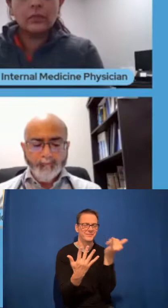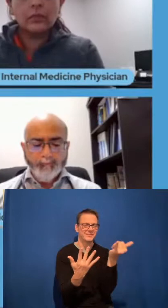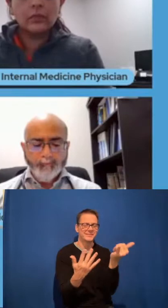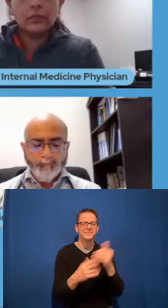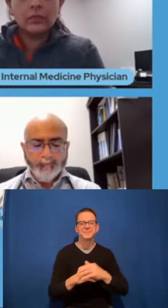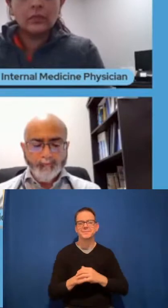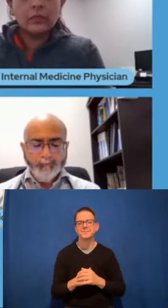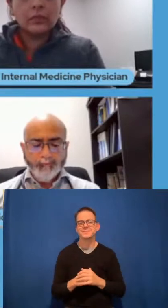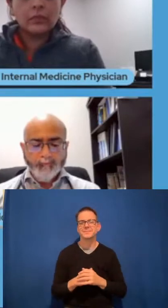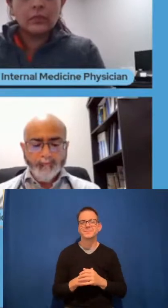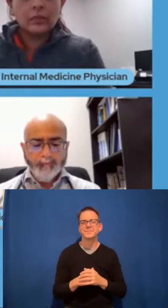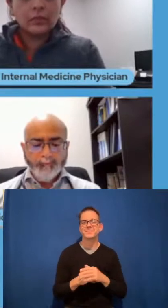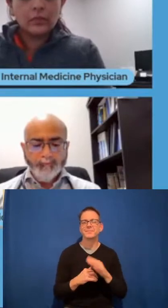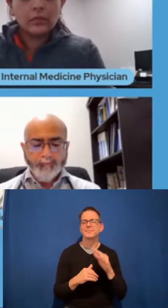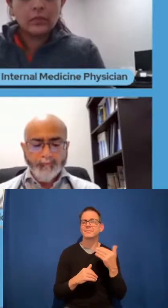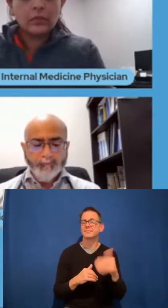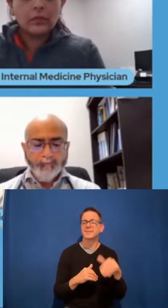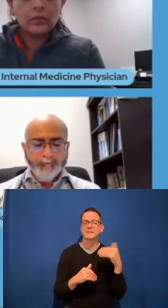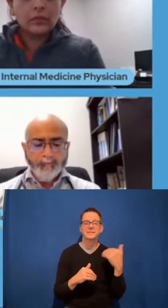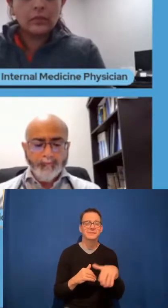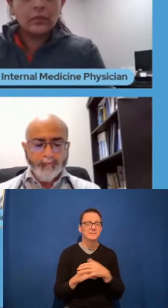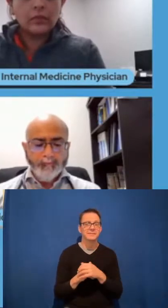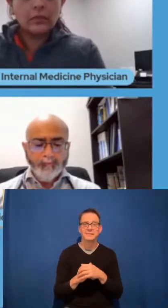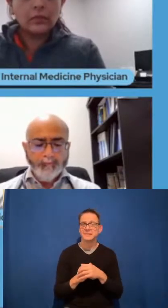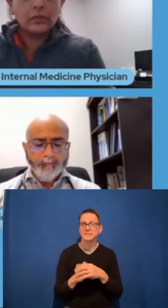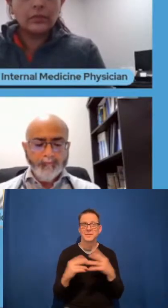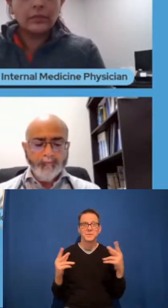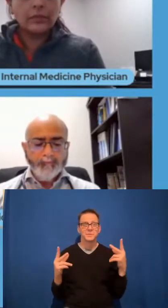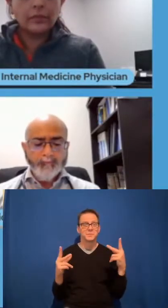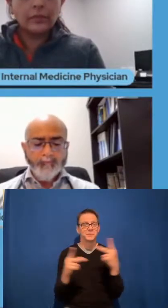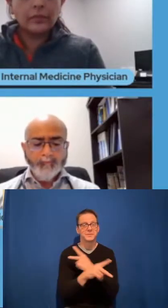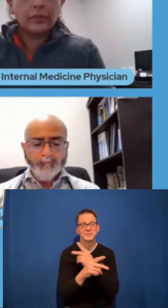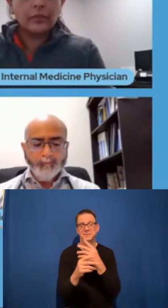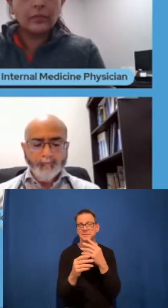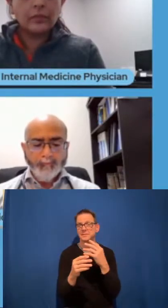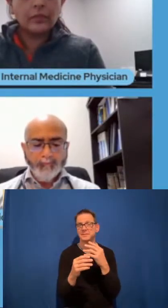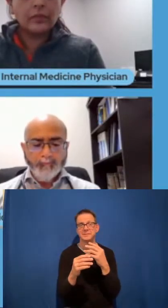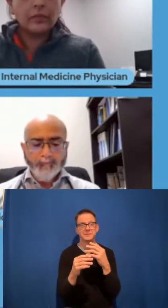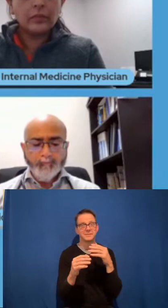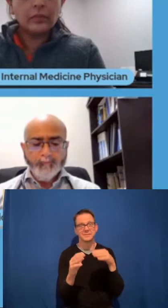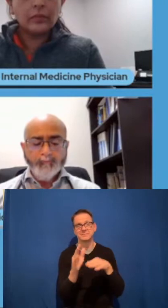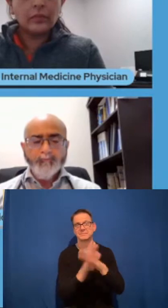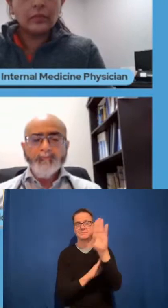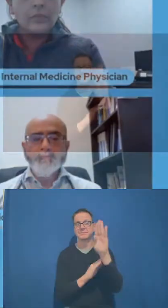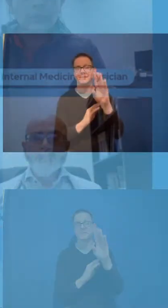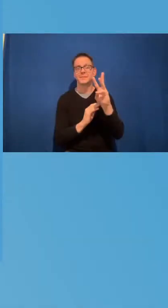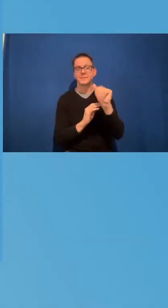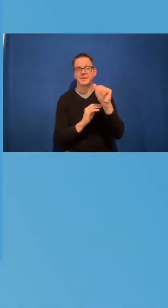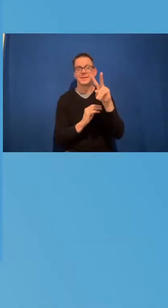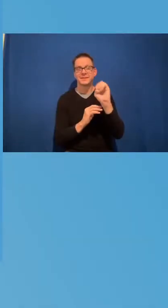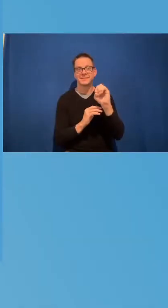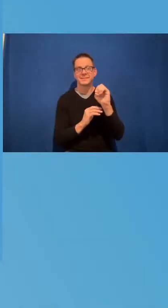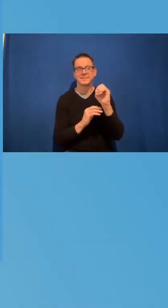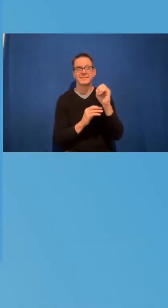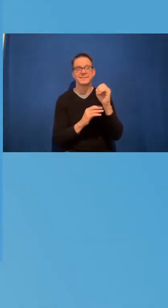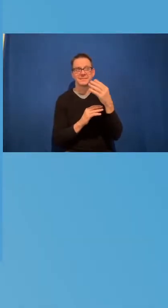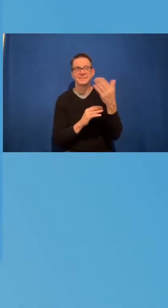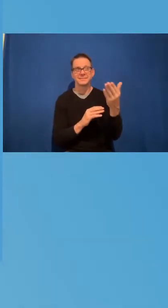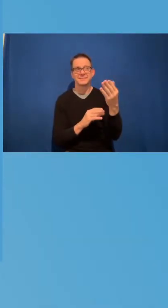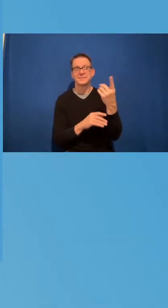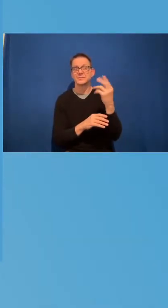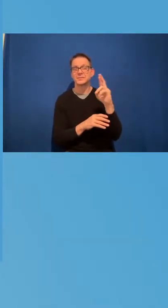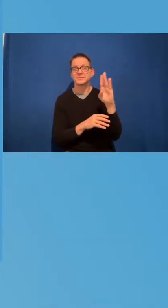intentionally cruel wave. We have watched you, Dr. Bakshi, go through the last 3